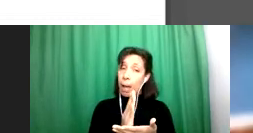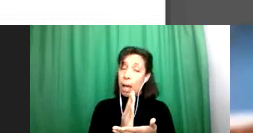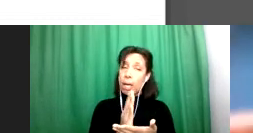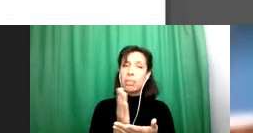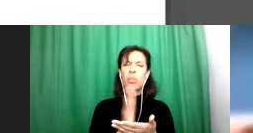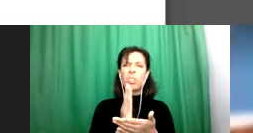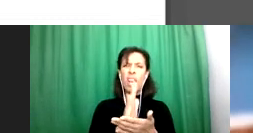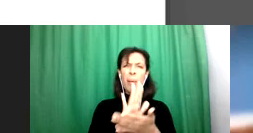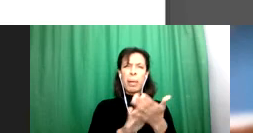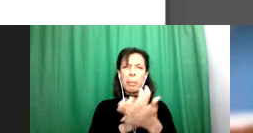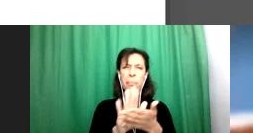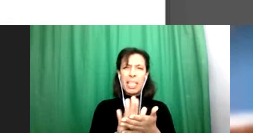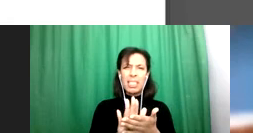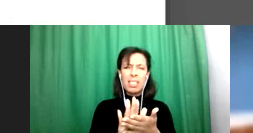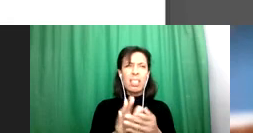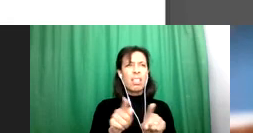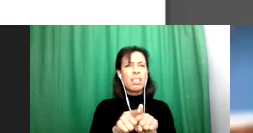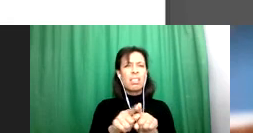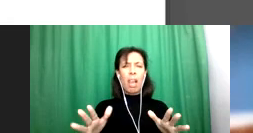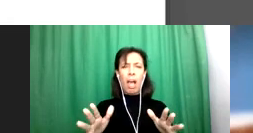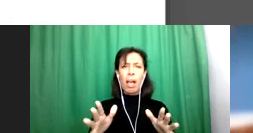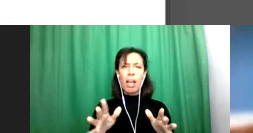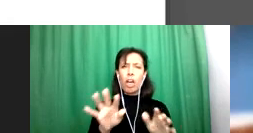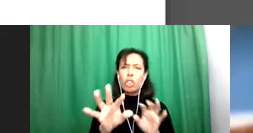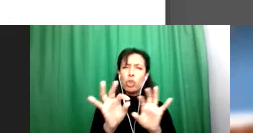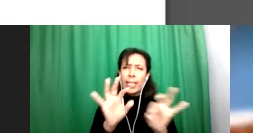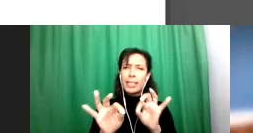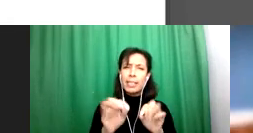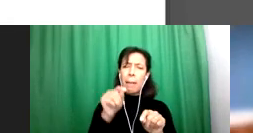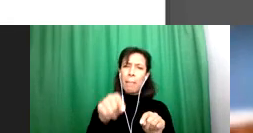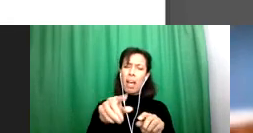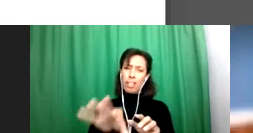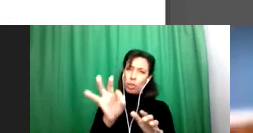it gives you a choice, but usually a tricky choice.